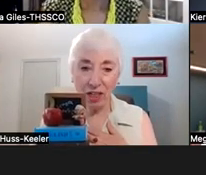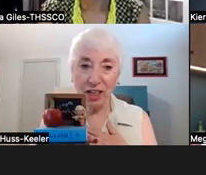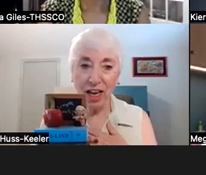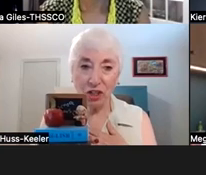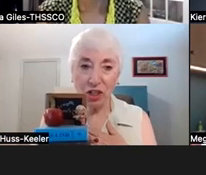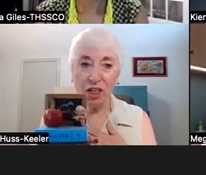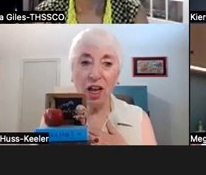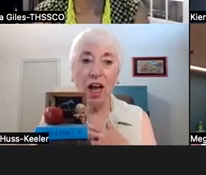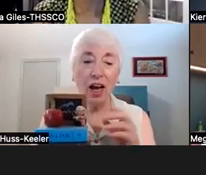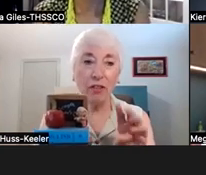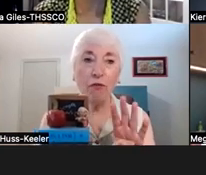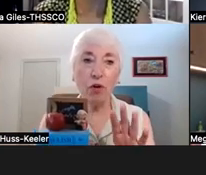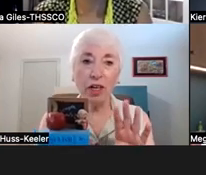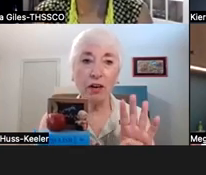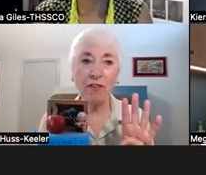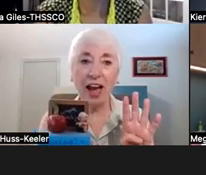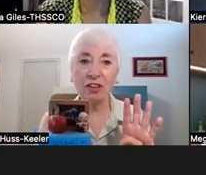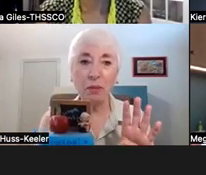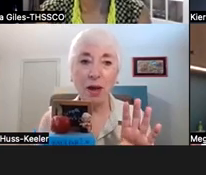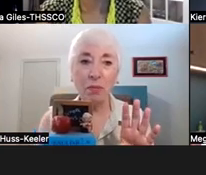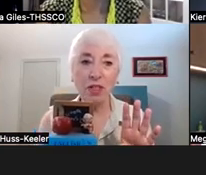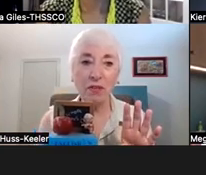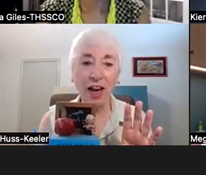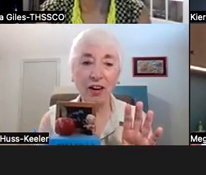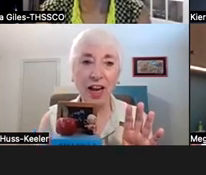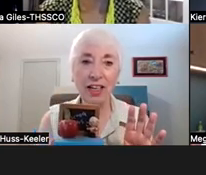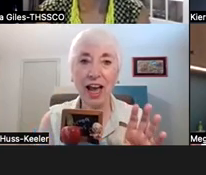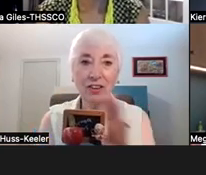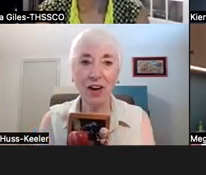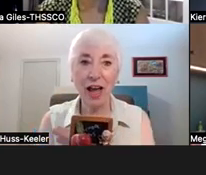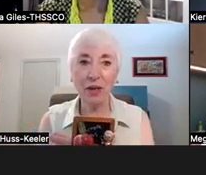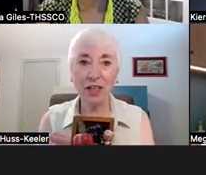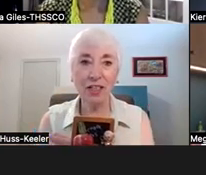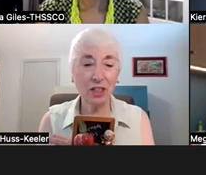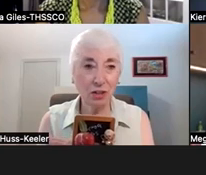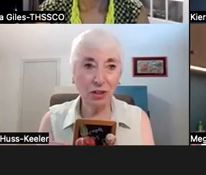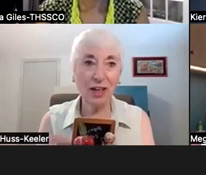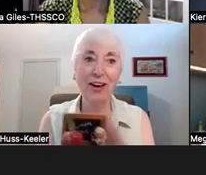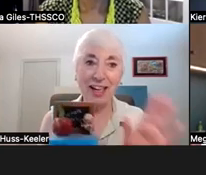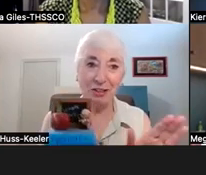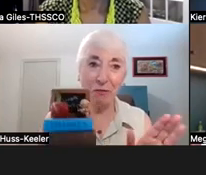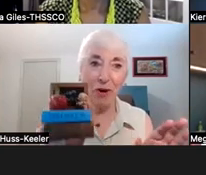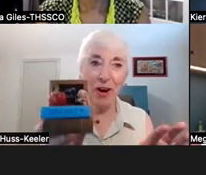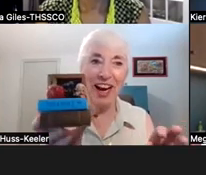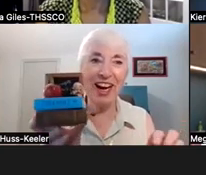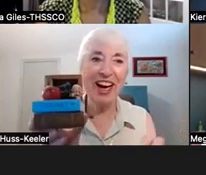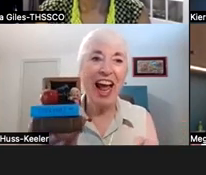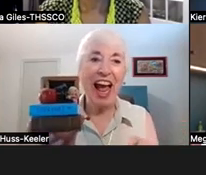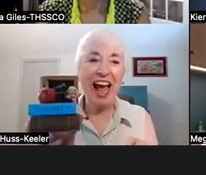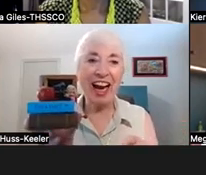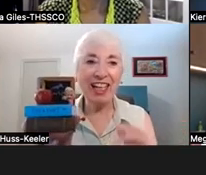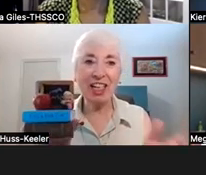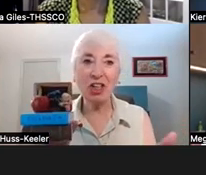represent higher education, the four-year faculty members of higher ed. Catherine Abba does the two-year and I did the